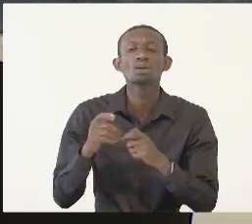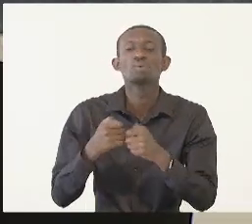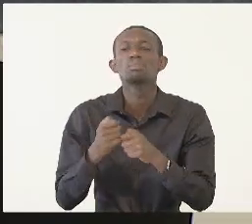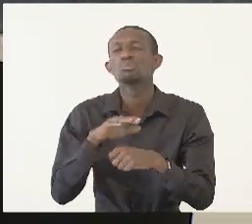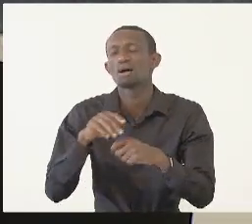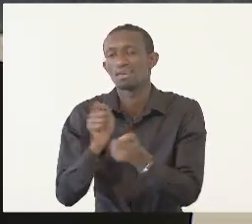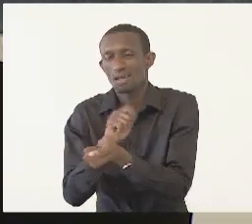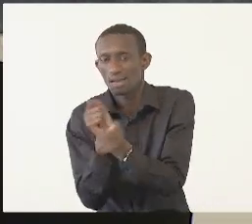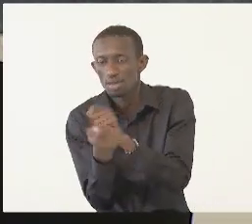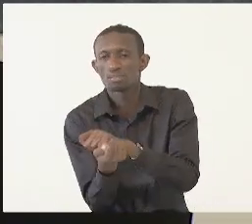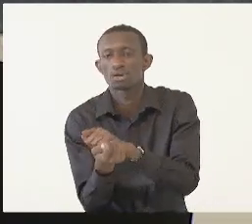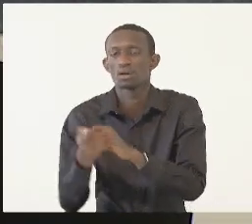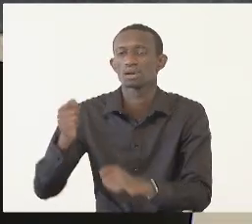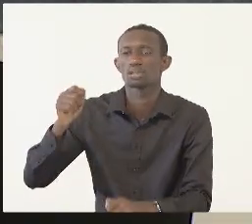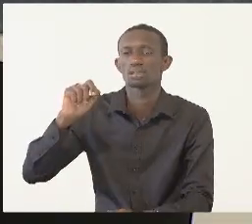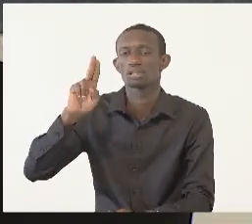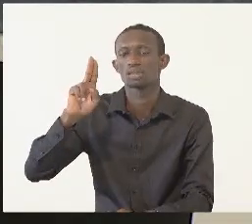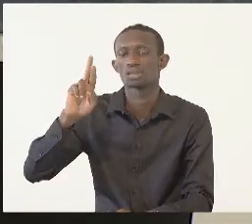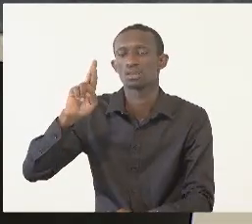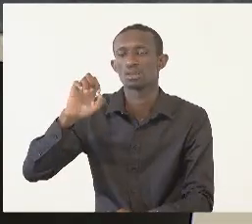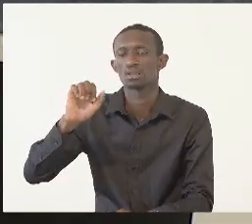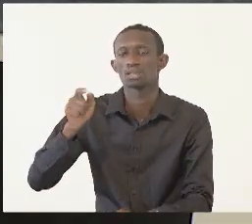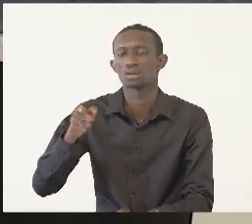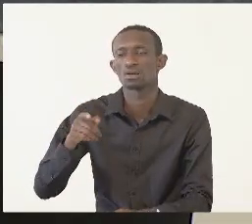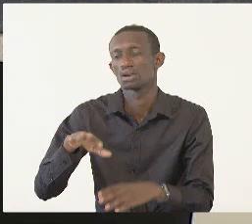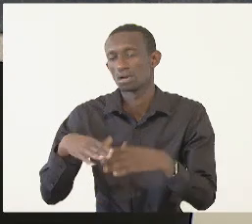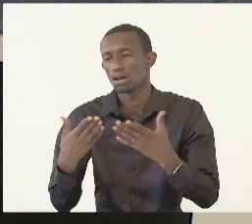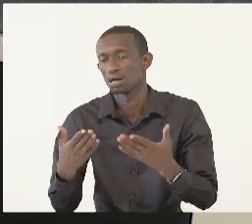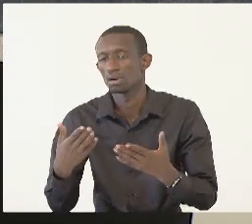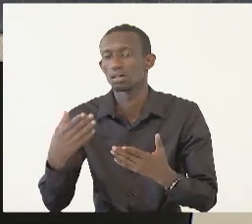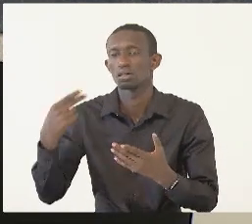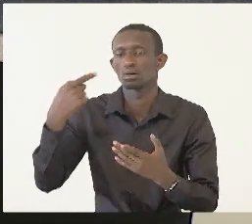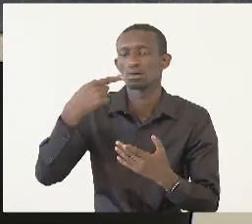and even the glycogen. And the glycogen, you know, it is going to be stored